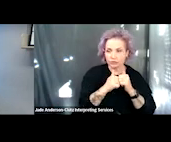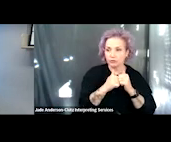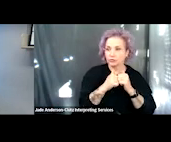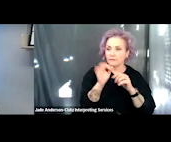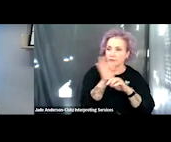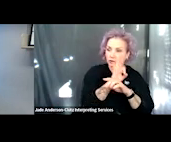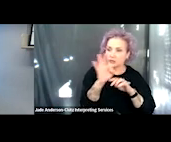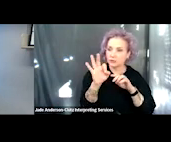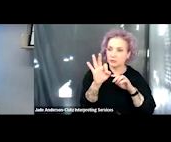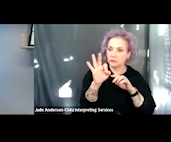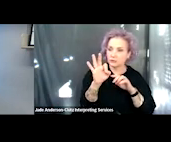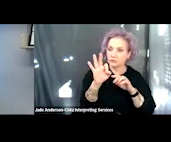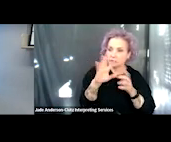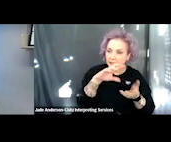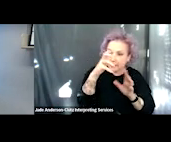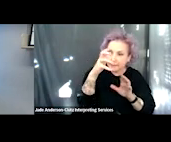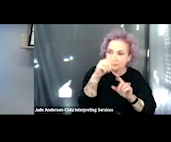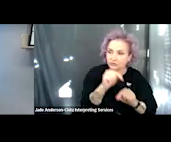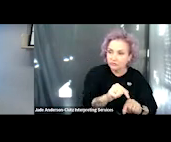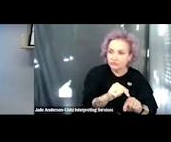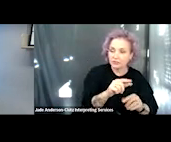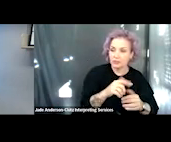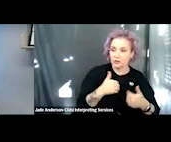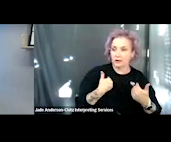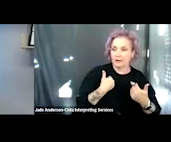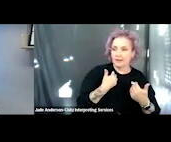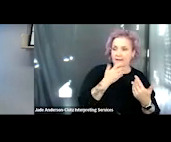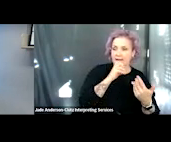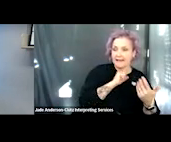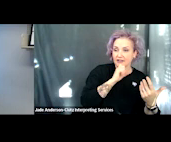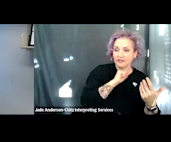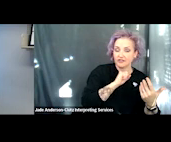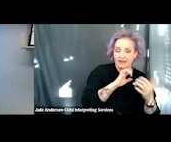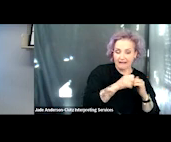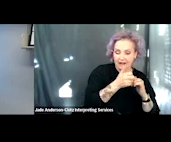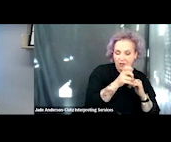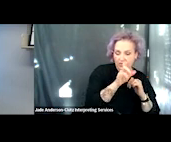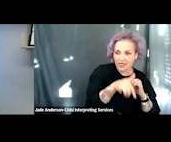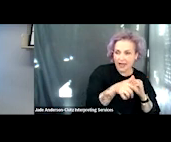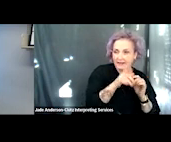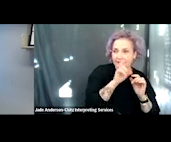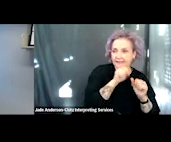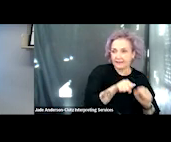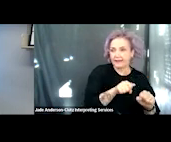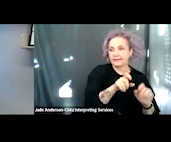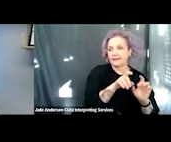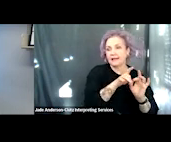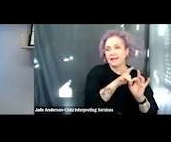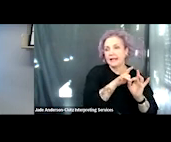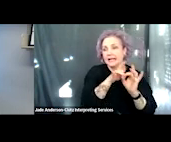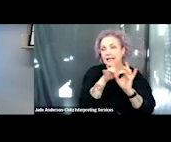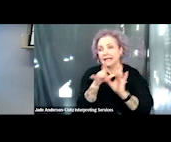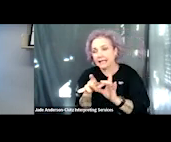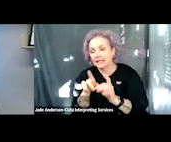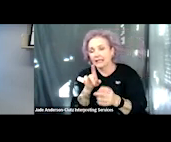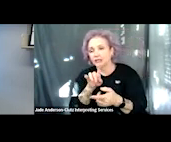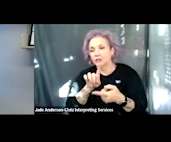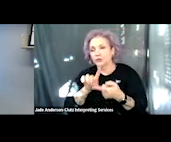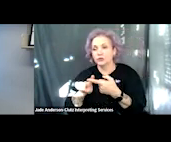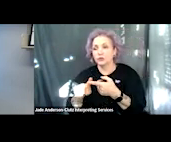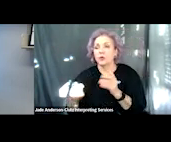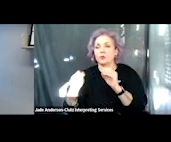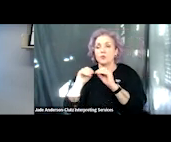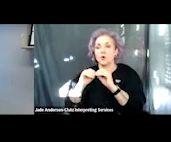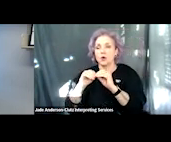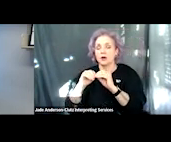there's also some important considerations to keep in mind. The first is, many of you who are familiar with these kinds